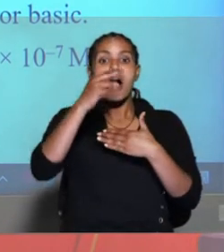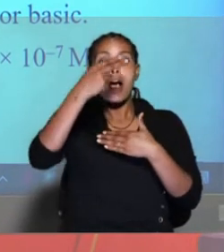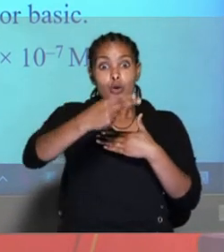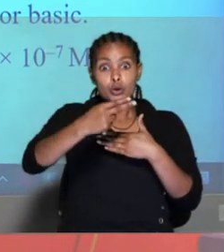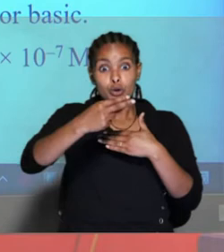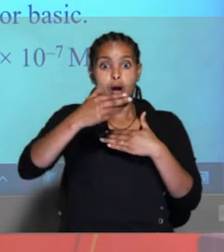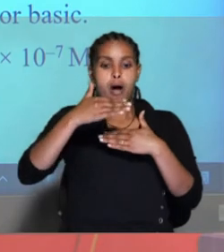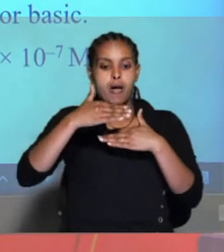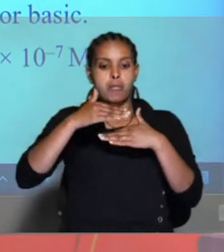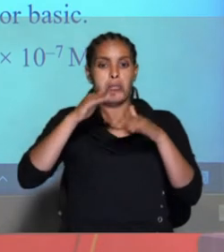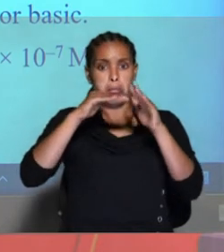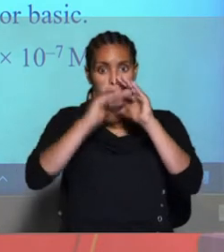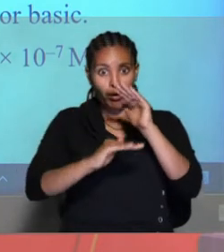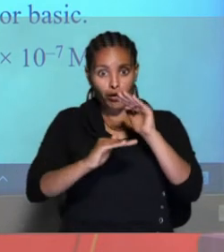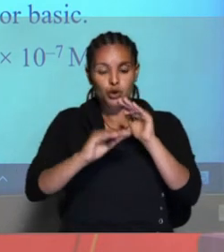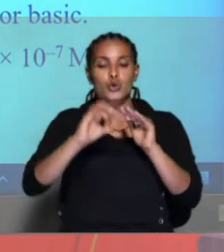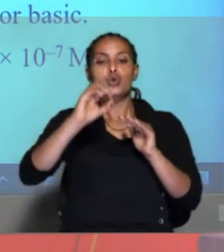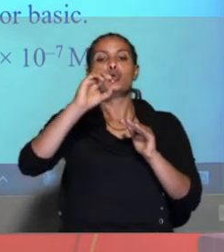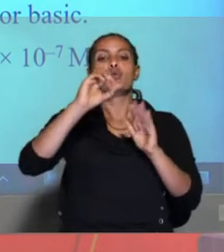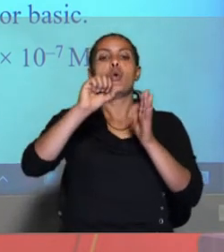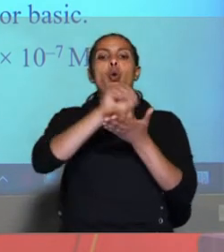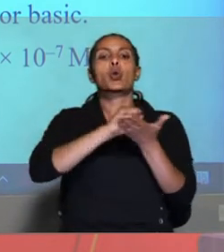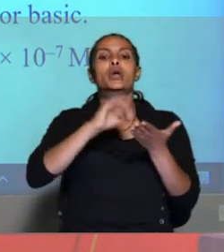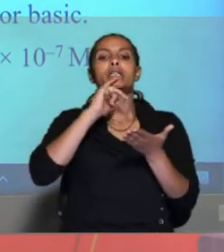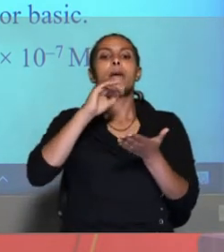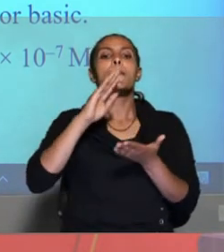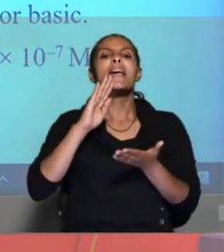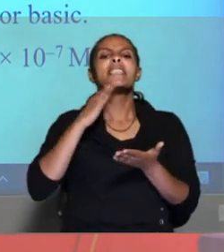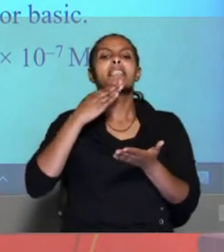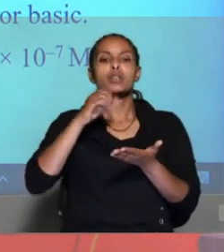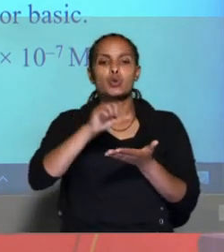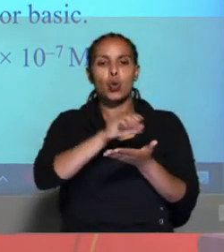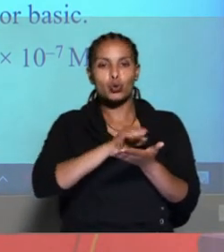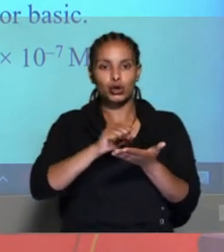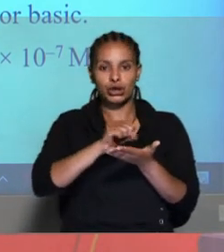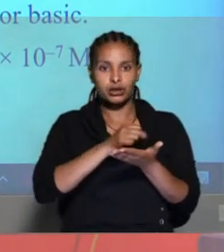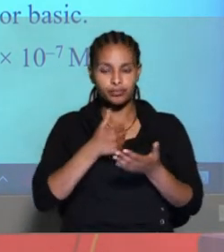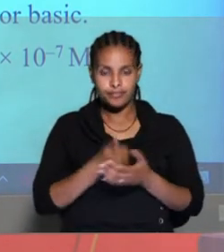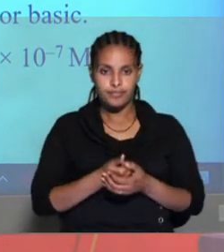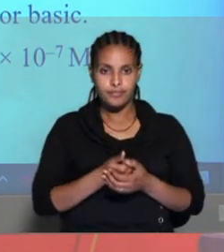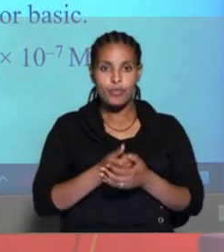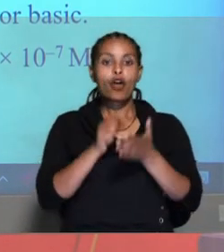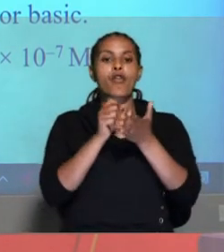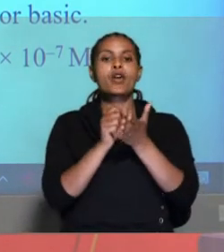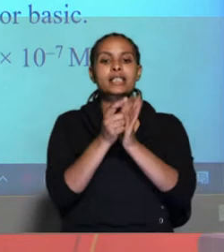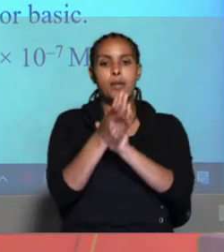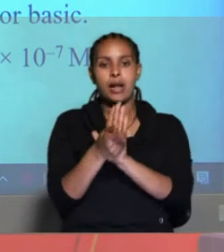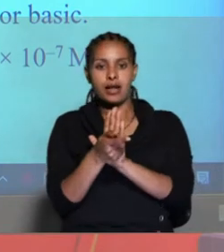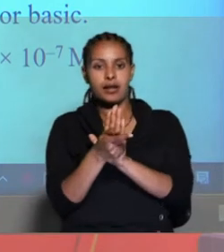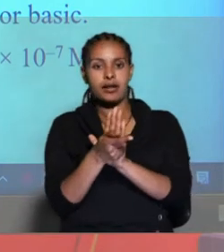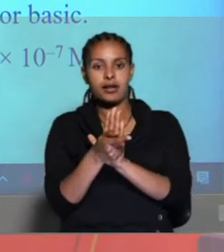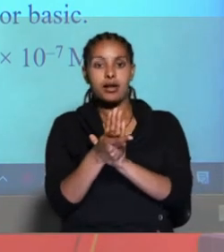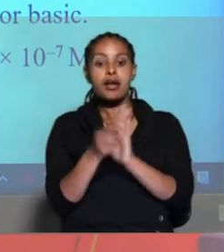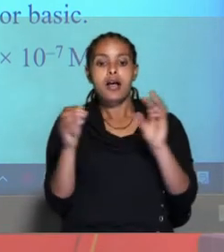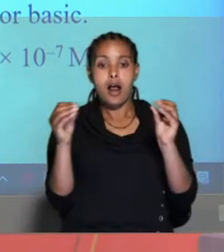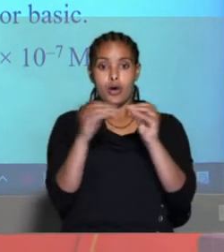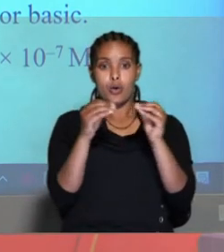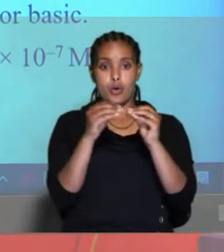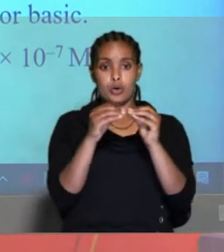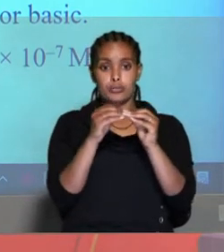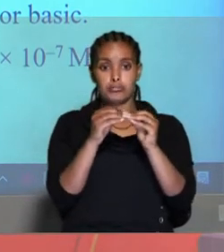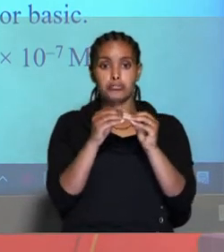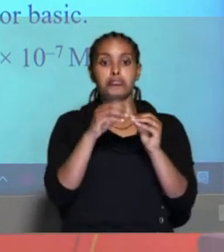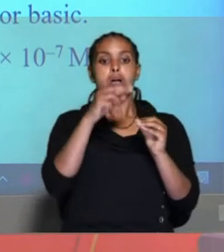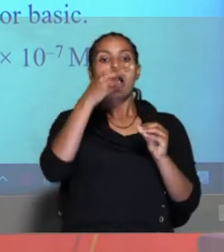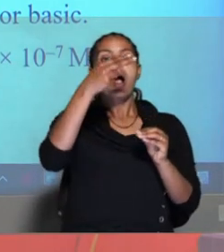ion concentration, then the solution is basic solution. For example, calculate